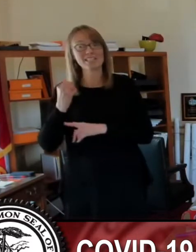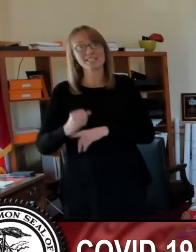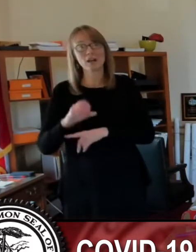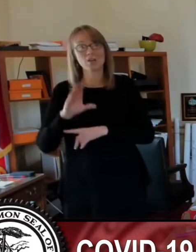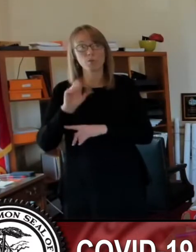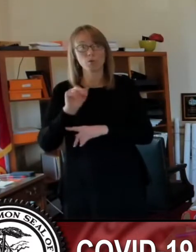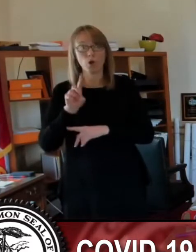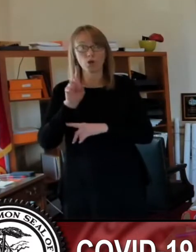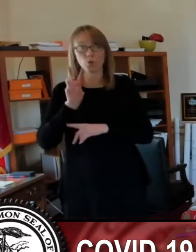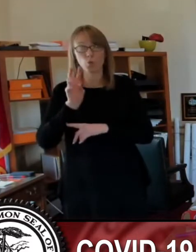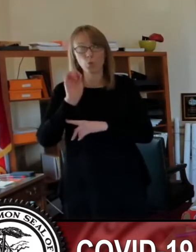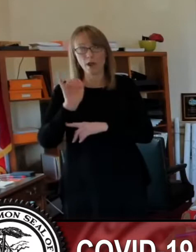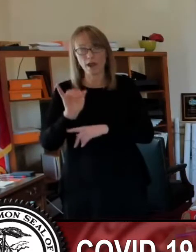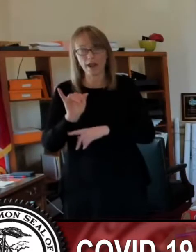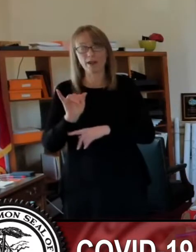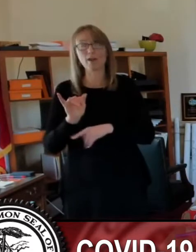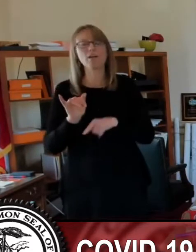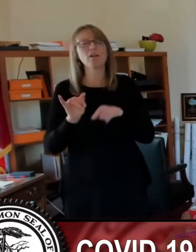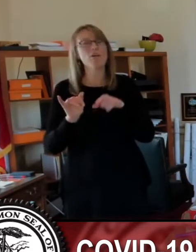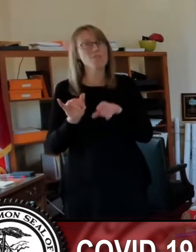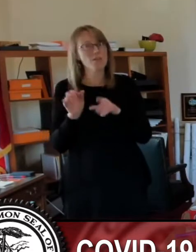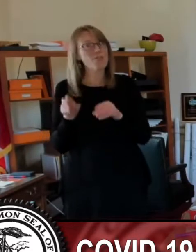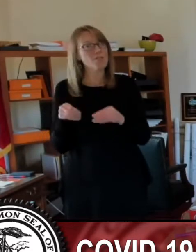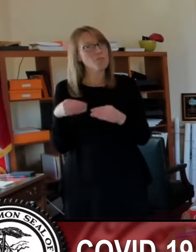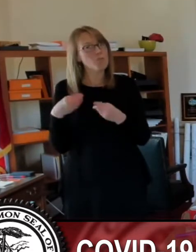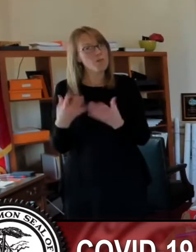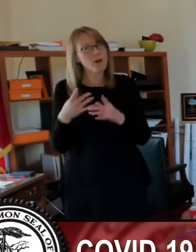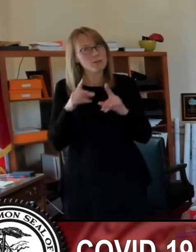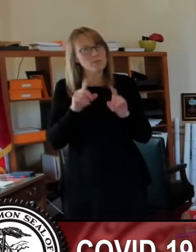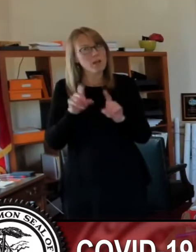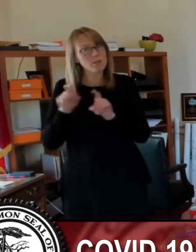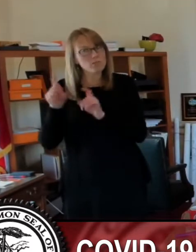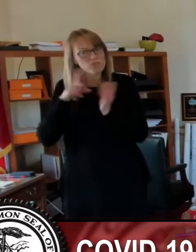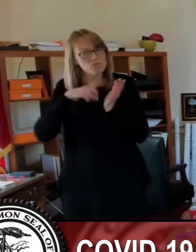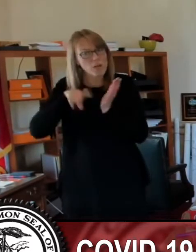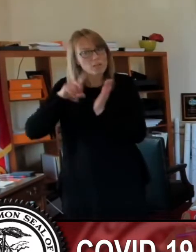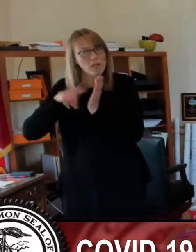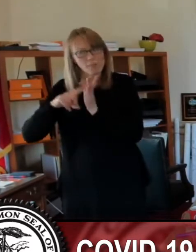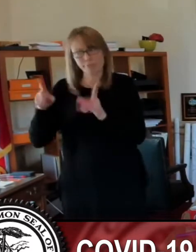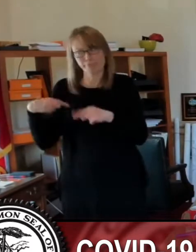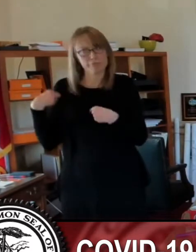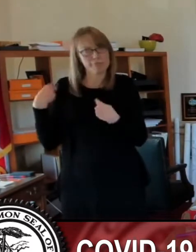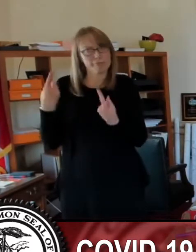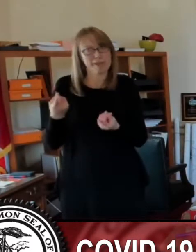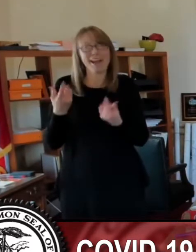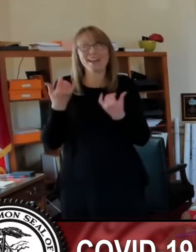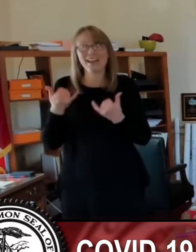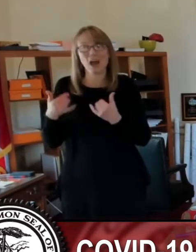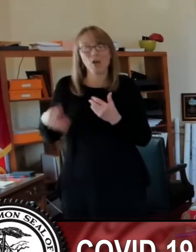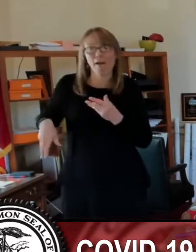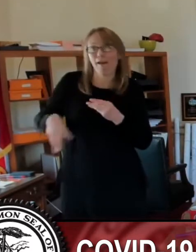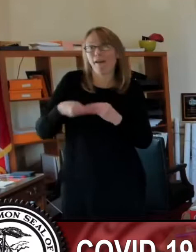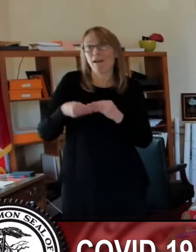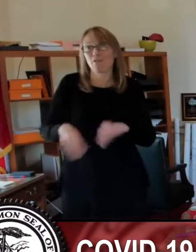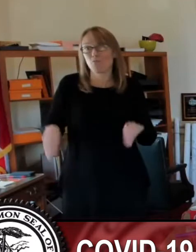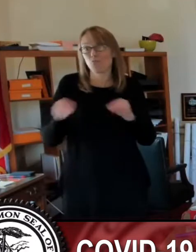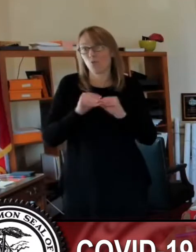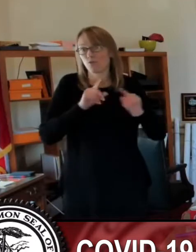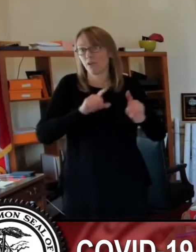doing testing all along, but we're adding additional resources there, combining with the state and the National Guard beginning